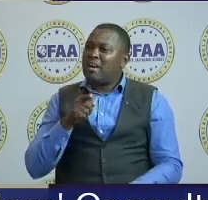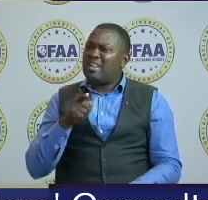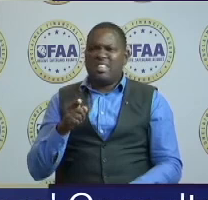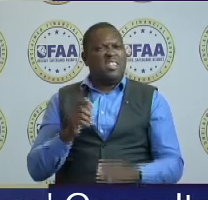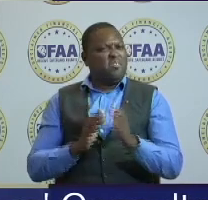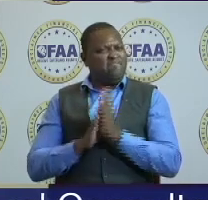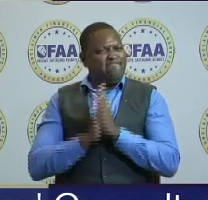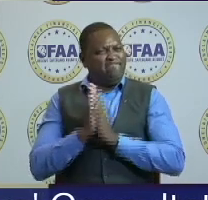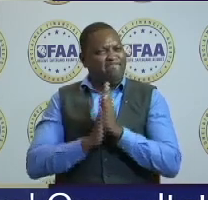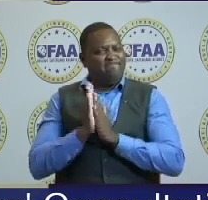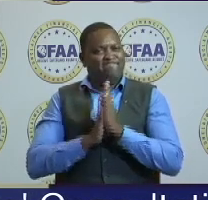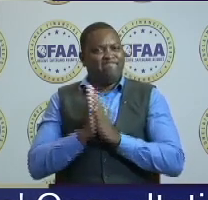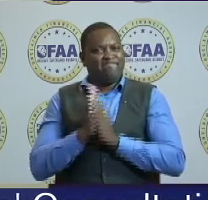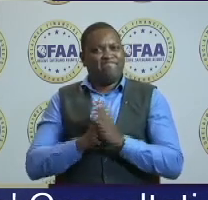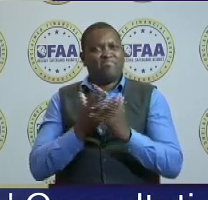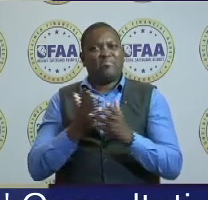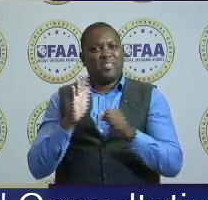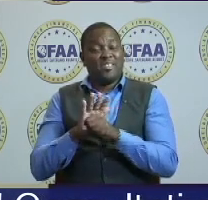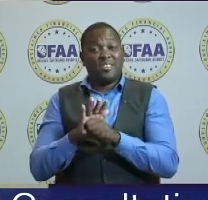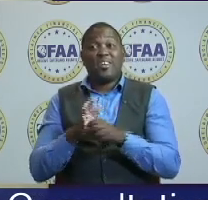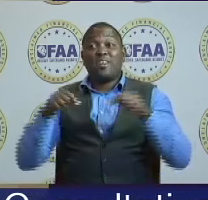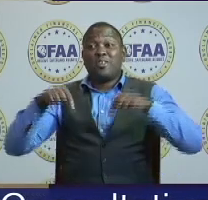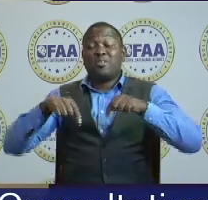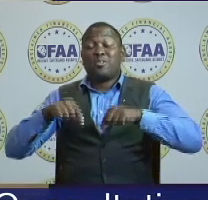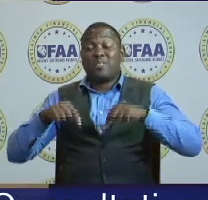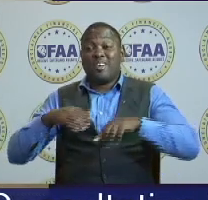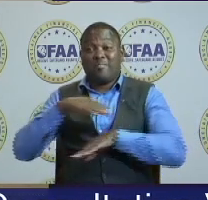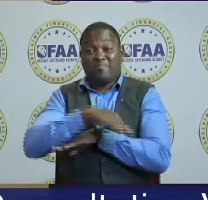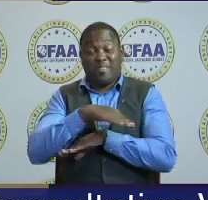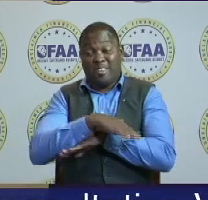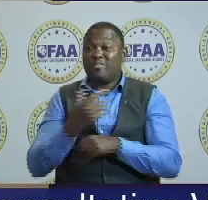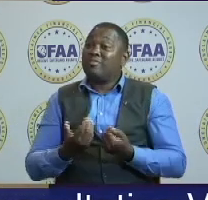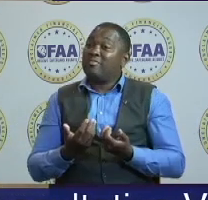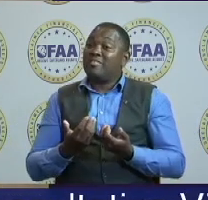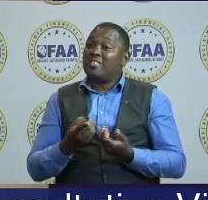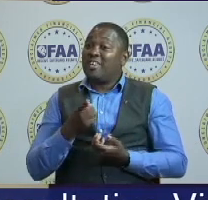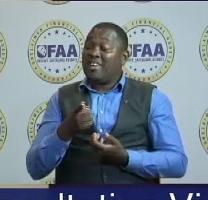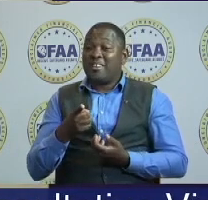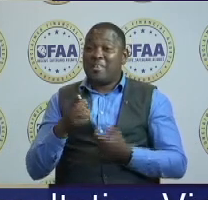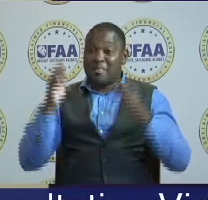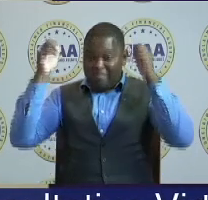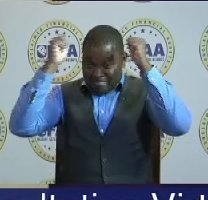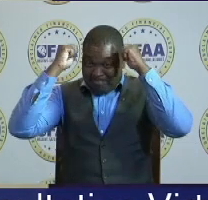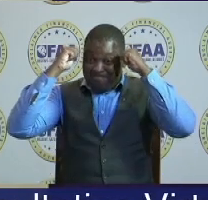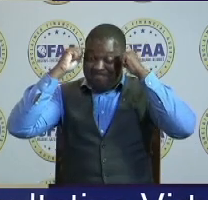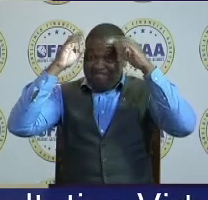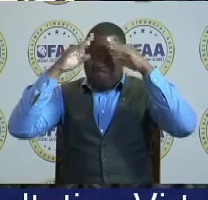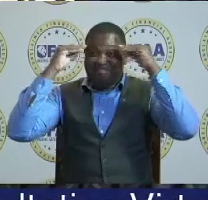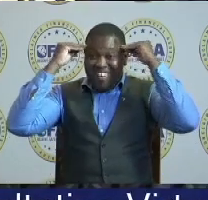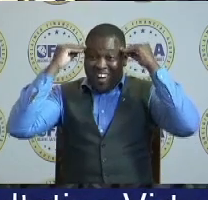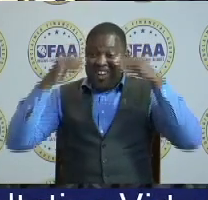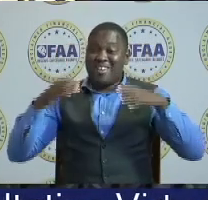passionate about many things. He wears many hats, but today, this afternoon, he's wearing the hat as the chairman of